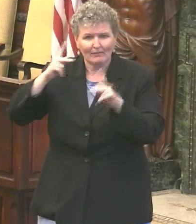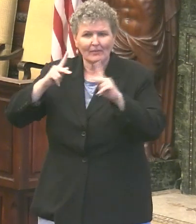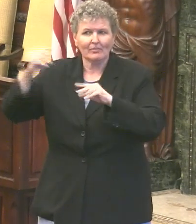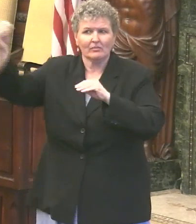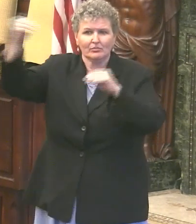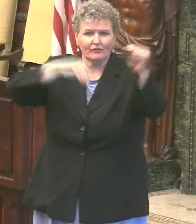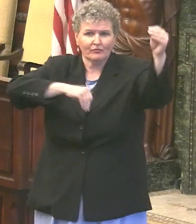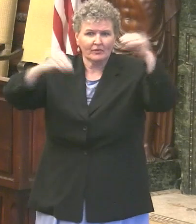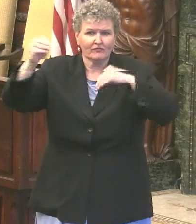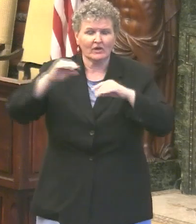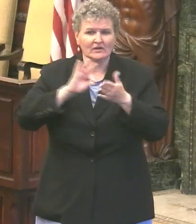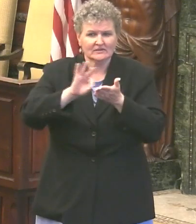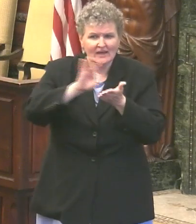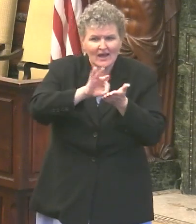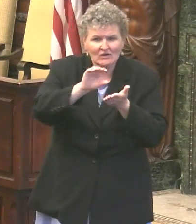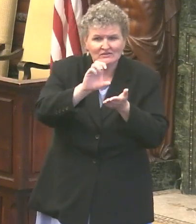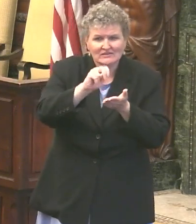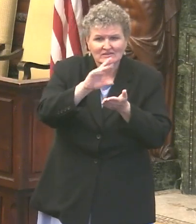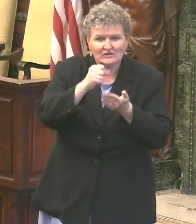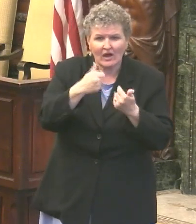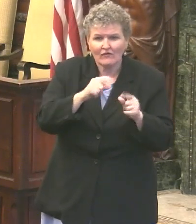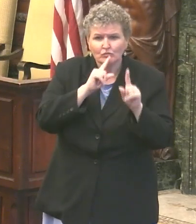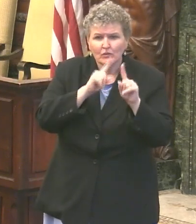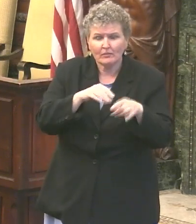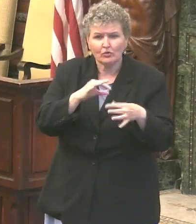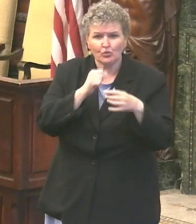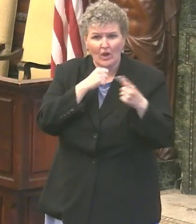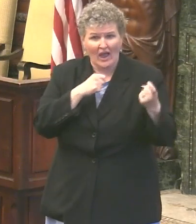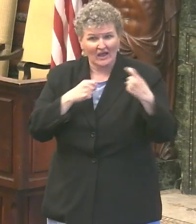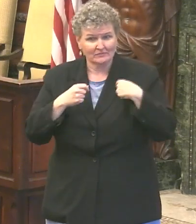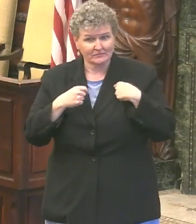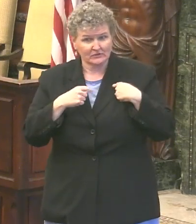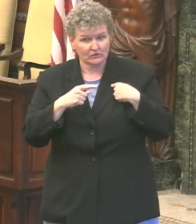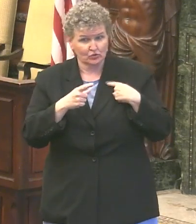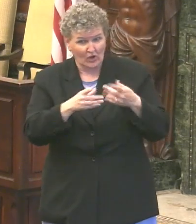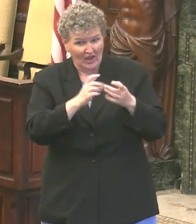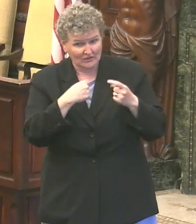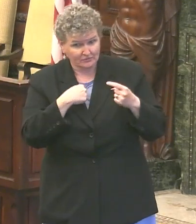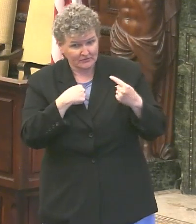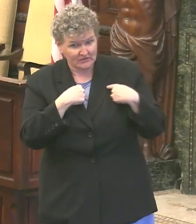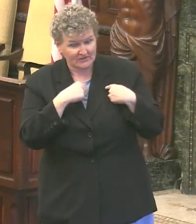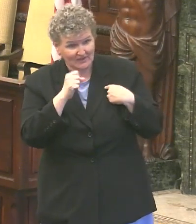that, Mayor? Who are you asking, me? Yes. I mean,